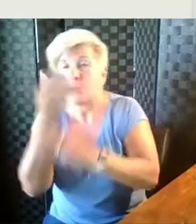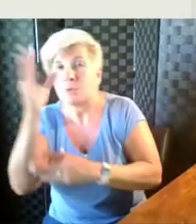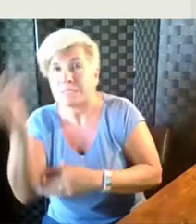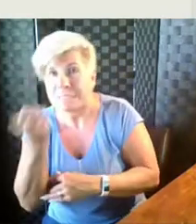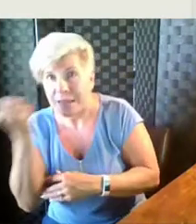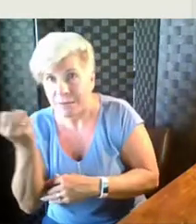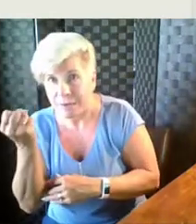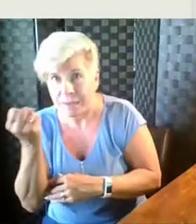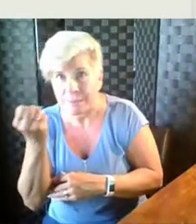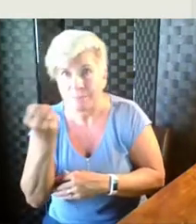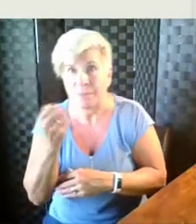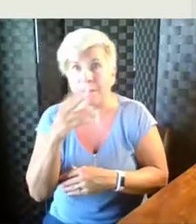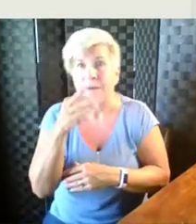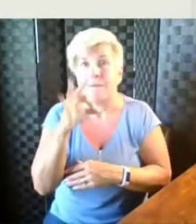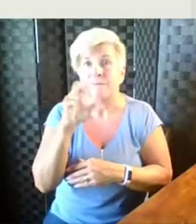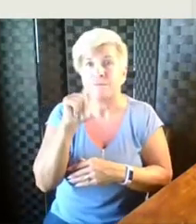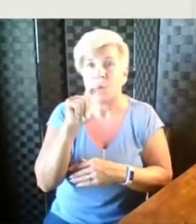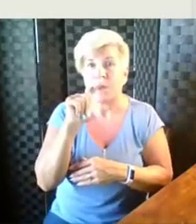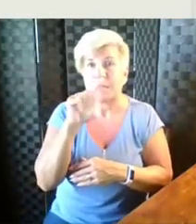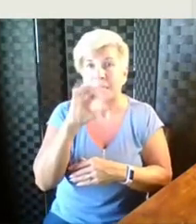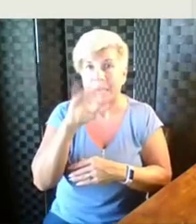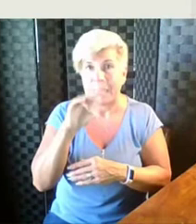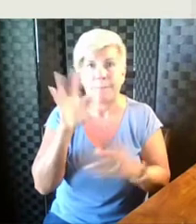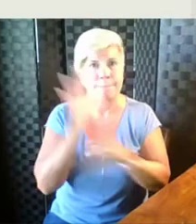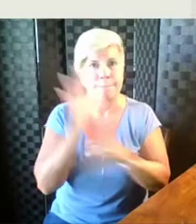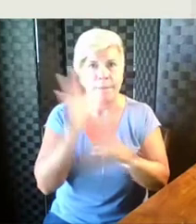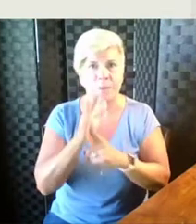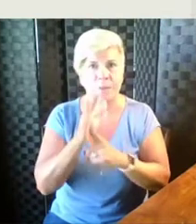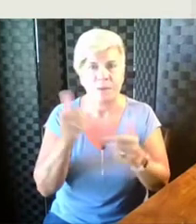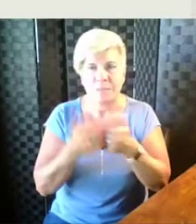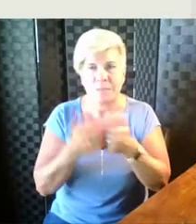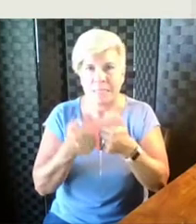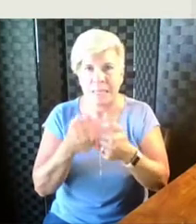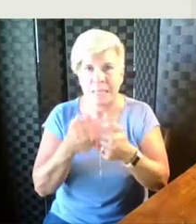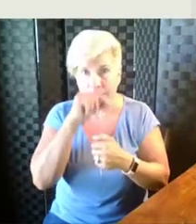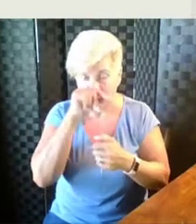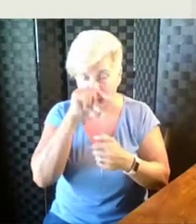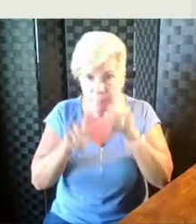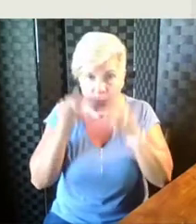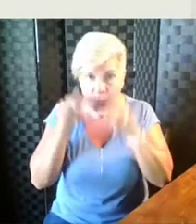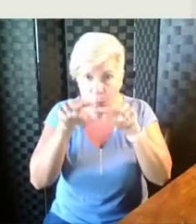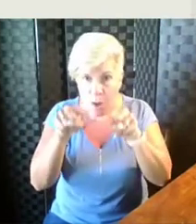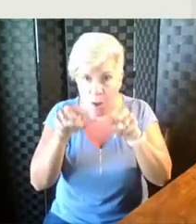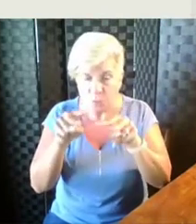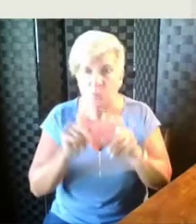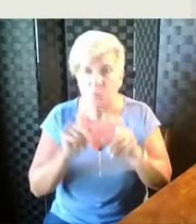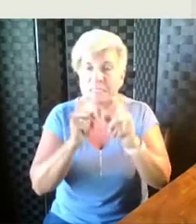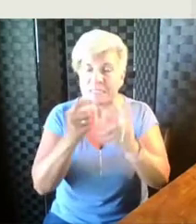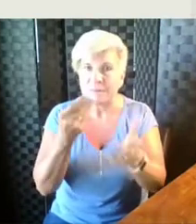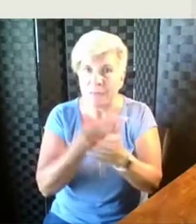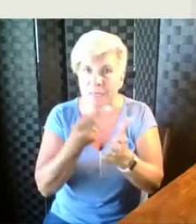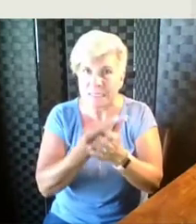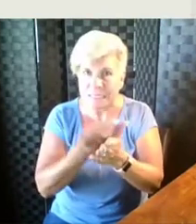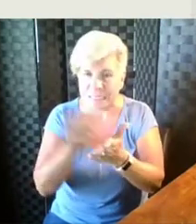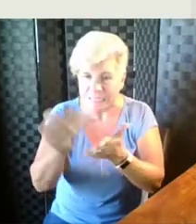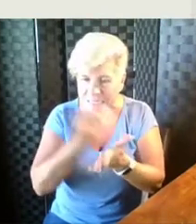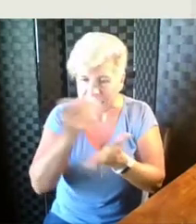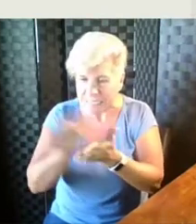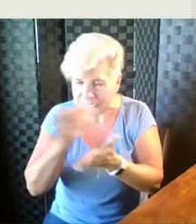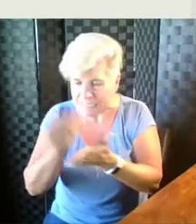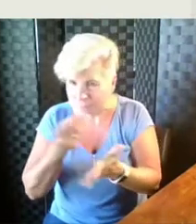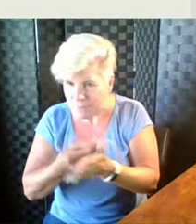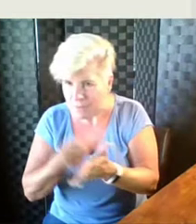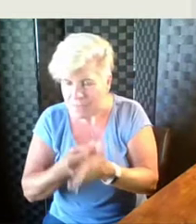game. People who watch their games will donate money. The boys will give the money to nurses fighting